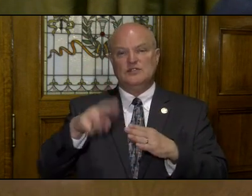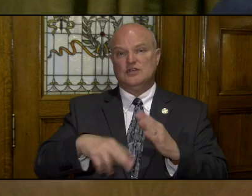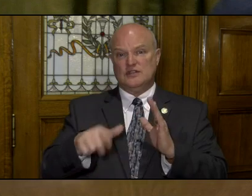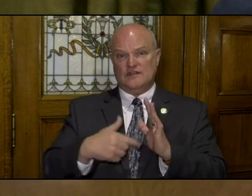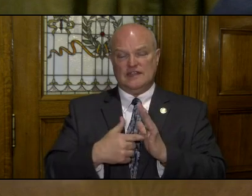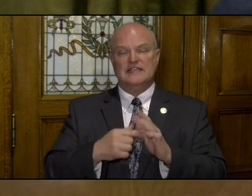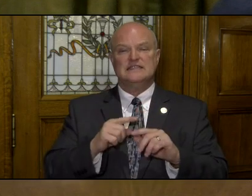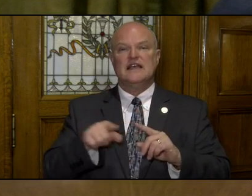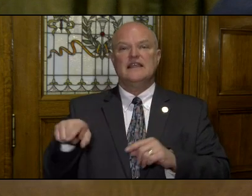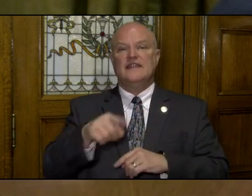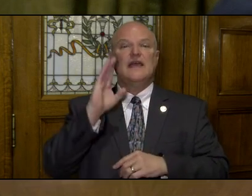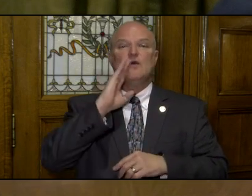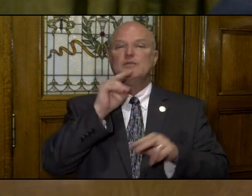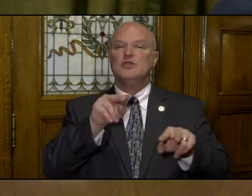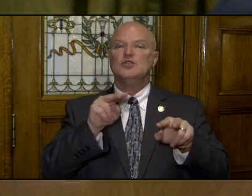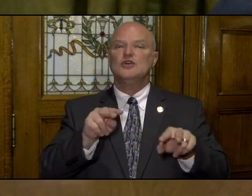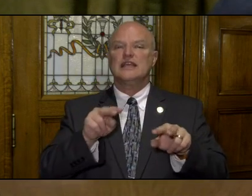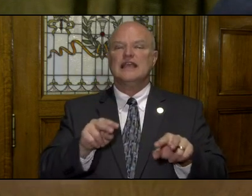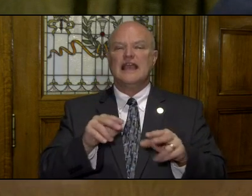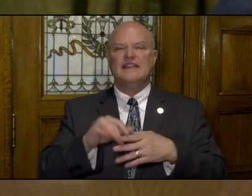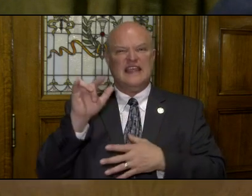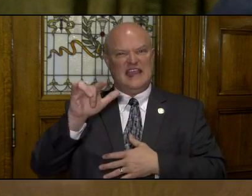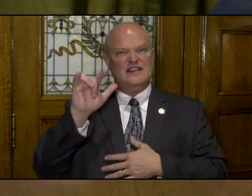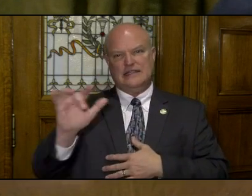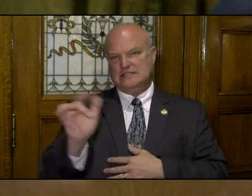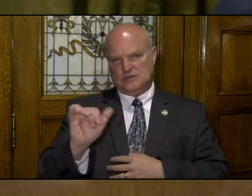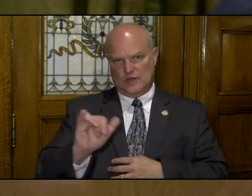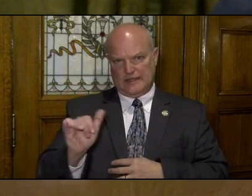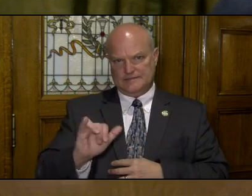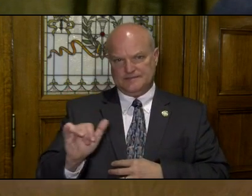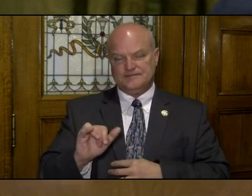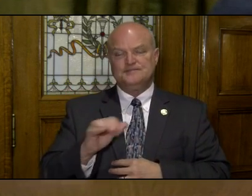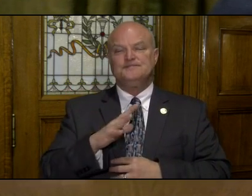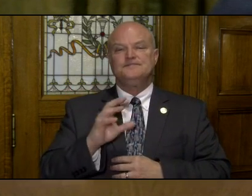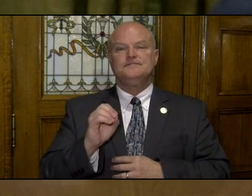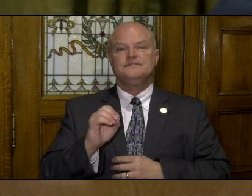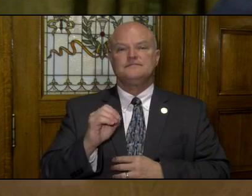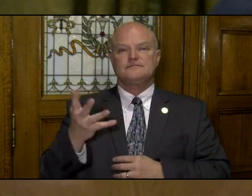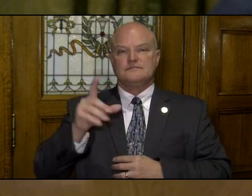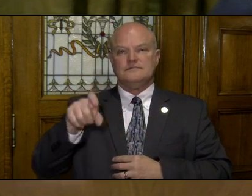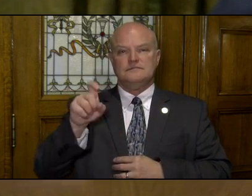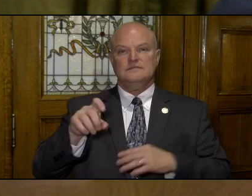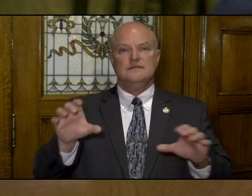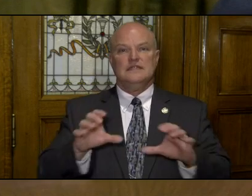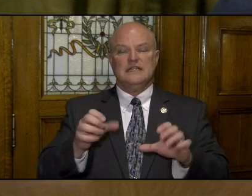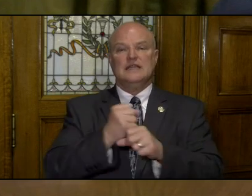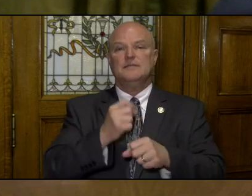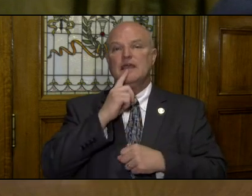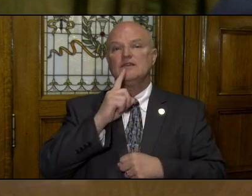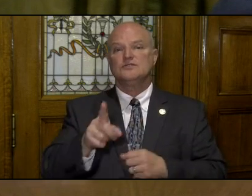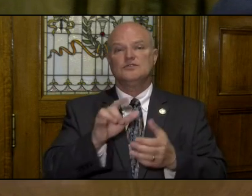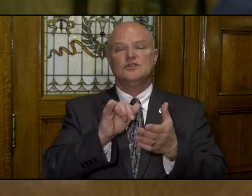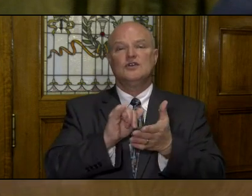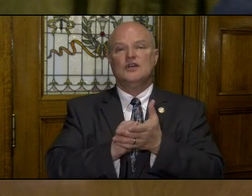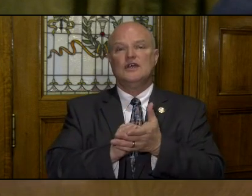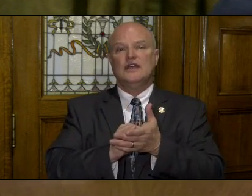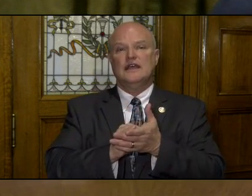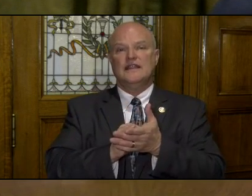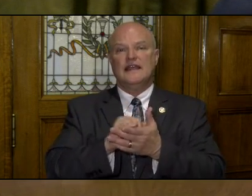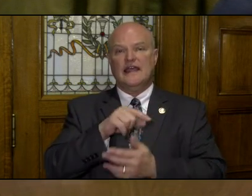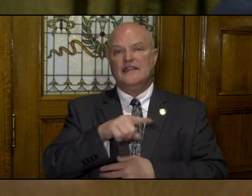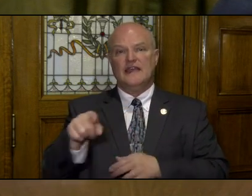of this, that they'll be looking at the airlines as well, and what needs to be done to make sure that